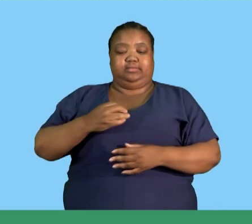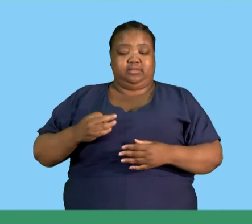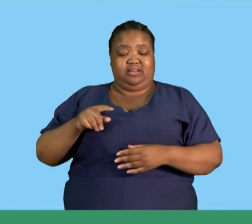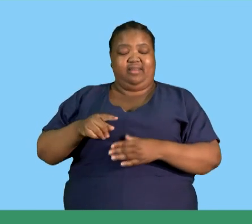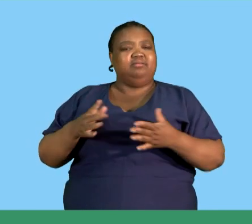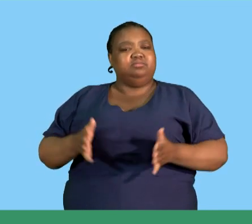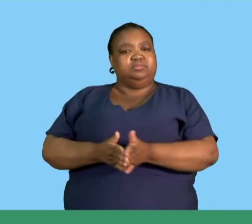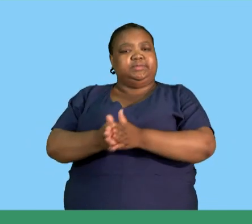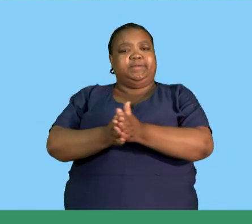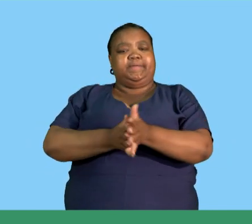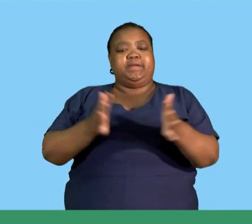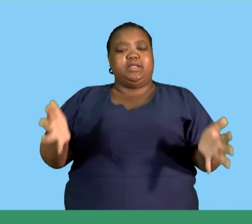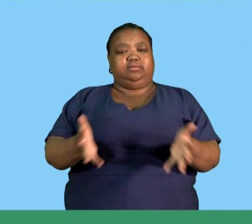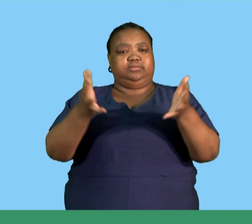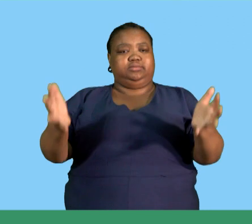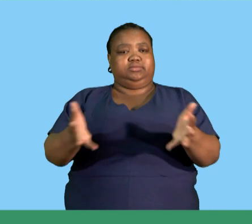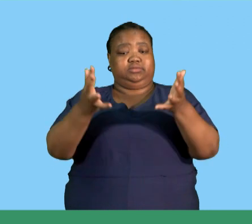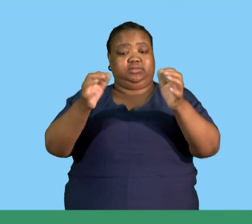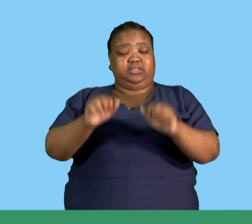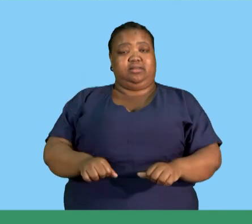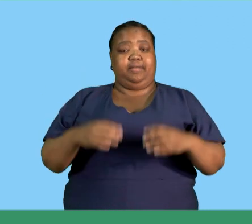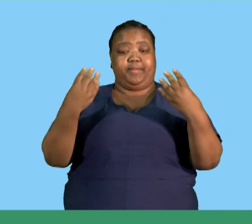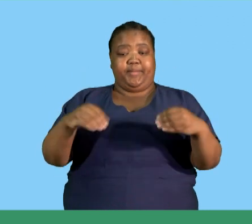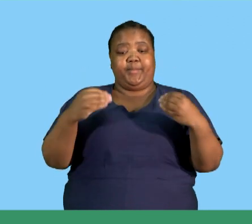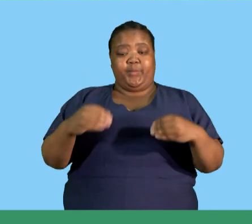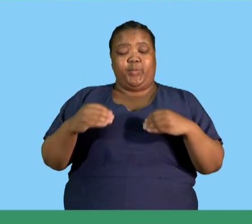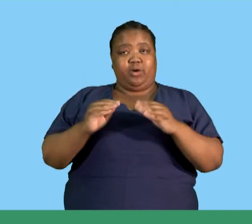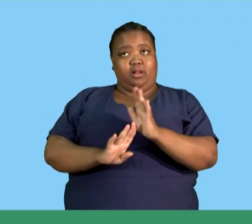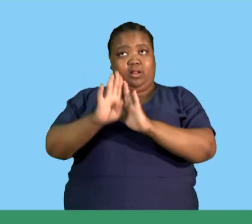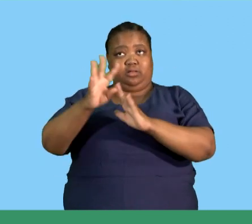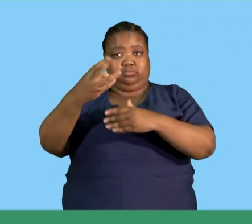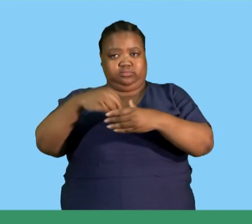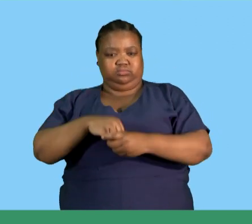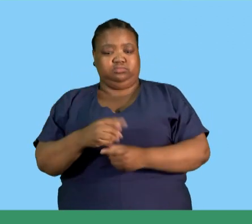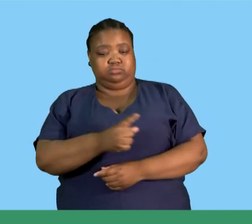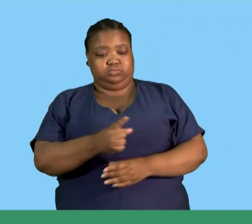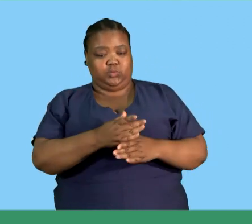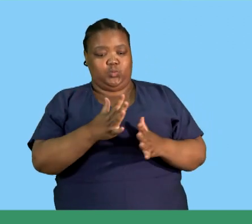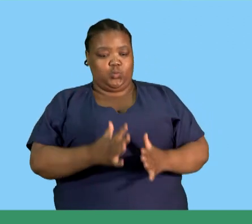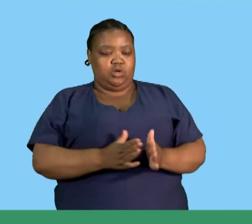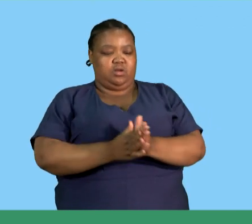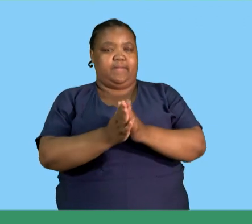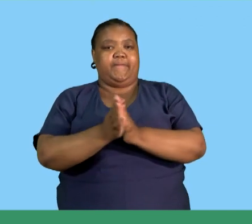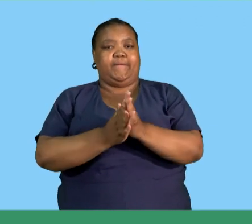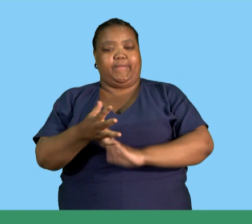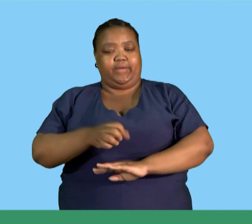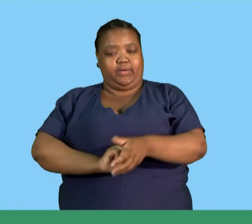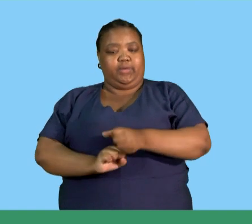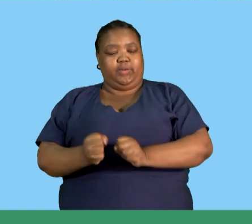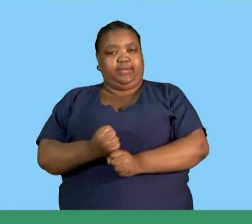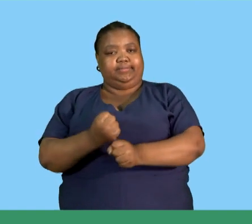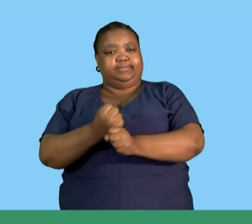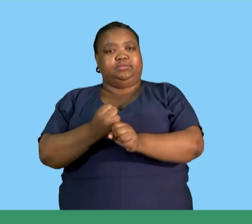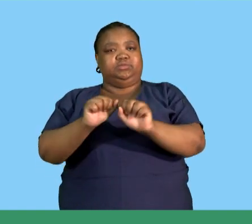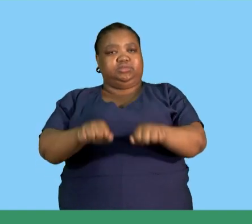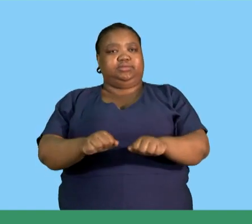are allowed to contribute to problem solving. They feel included in the business, so that motivates them. Right, we do